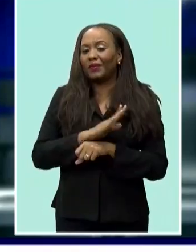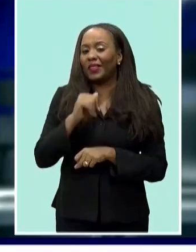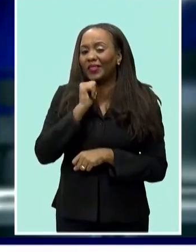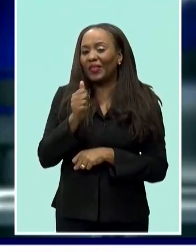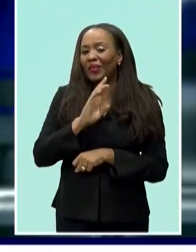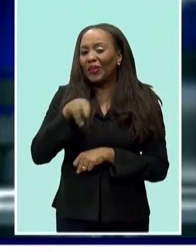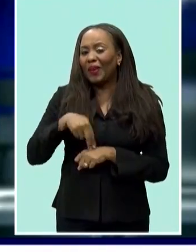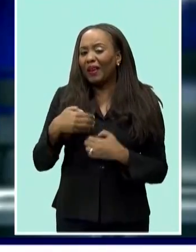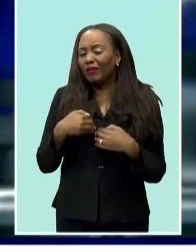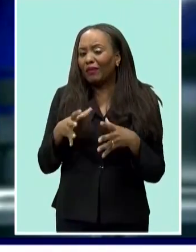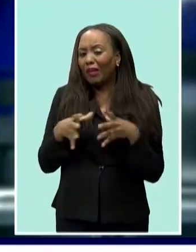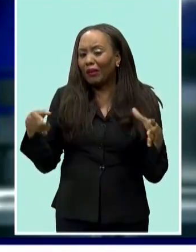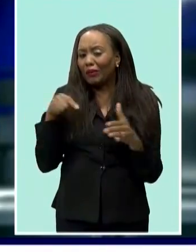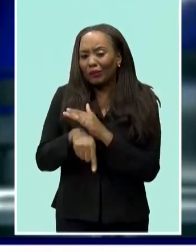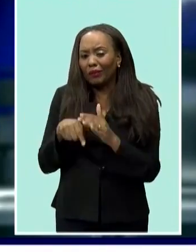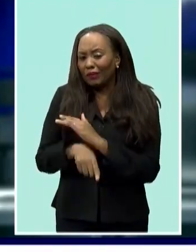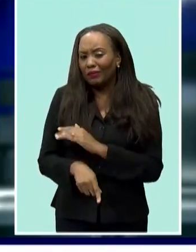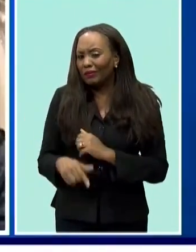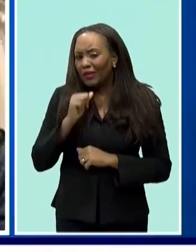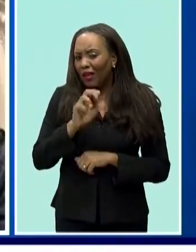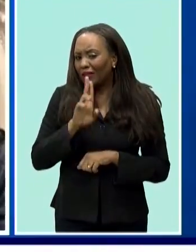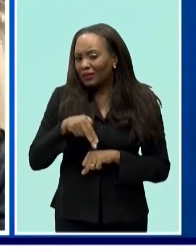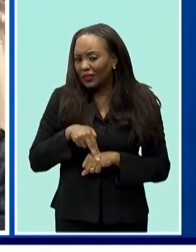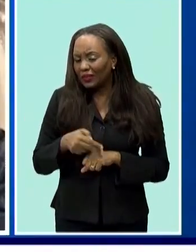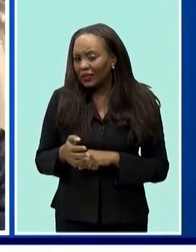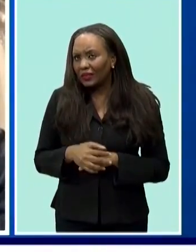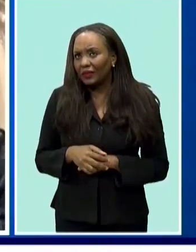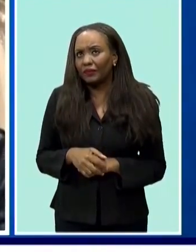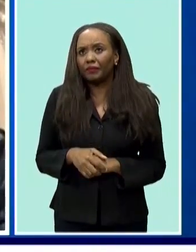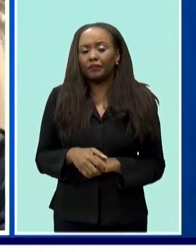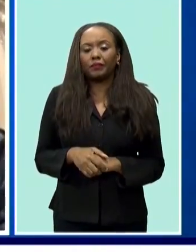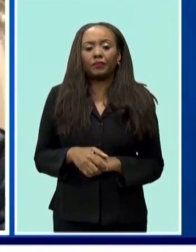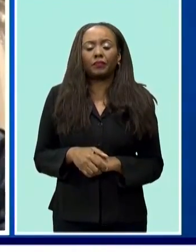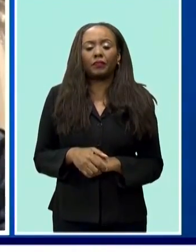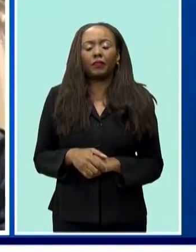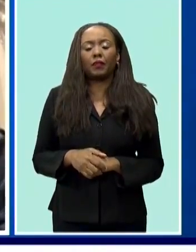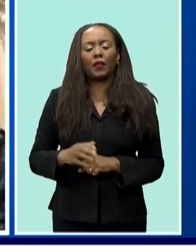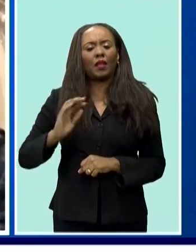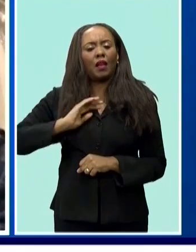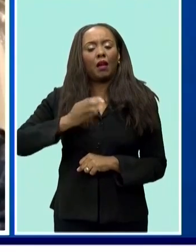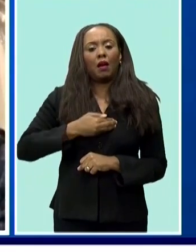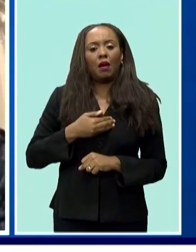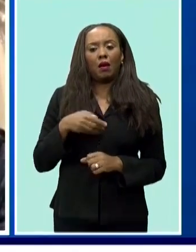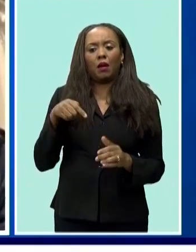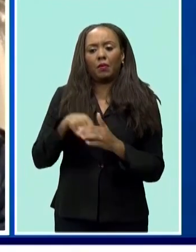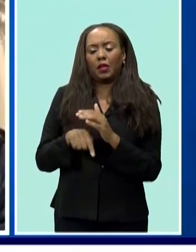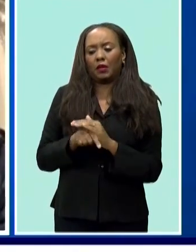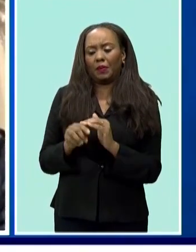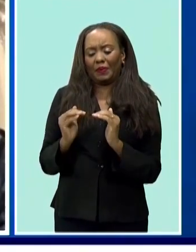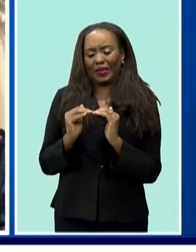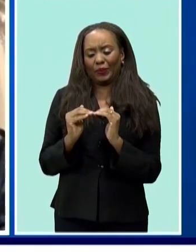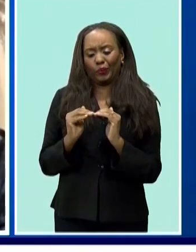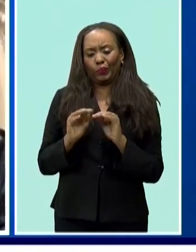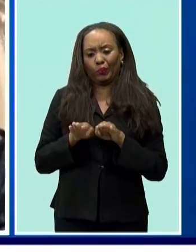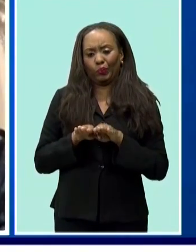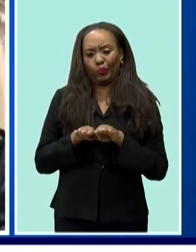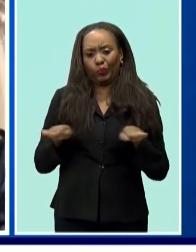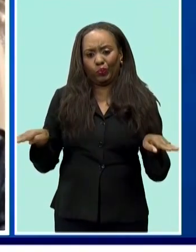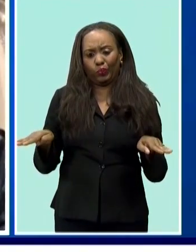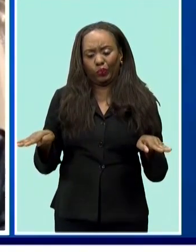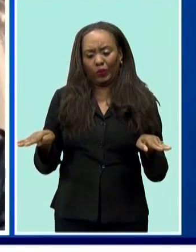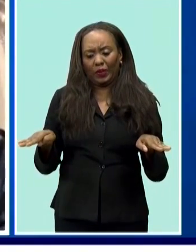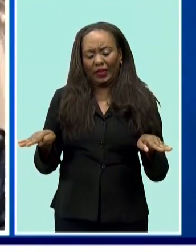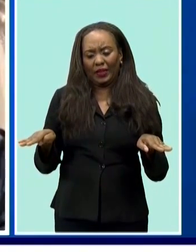not accustomed to a lot of murders. For the most part, our murder rate has been flat, and that's why these gun crimes have been